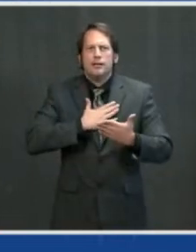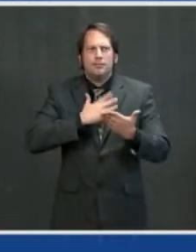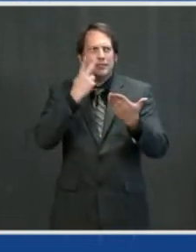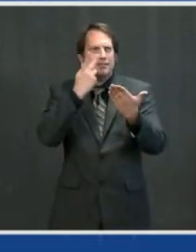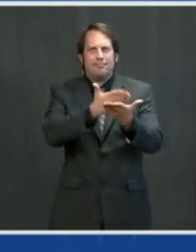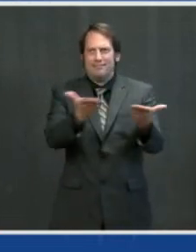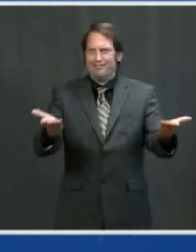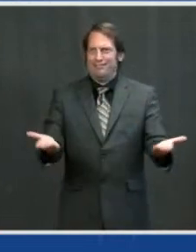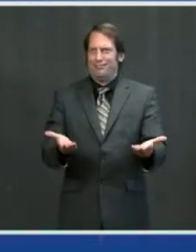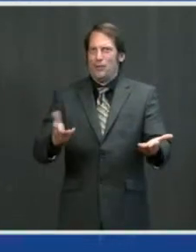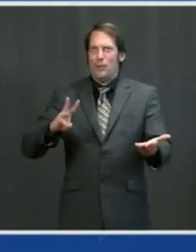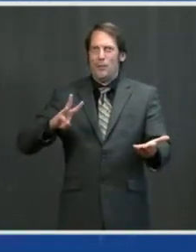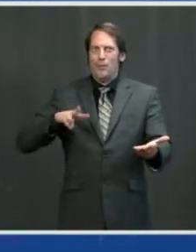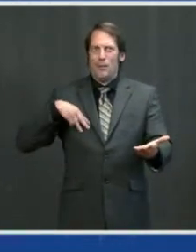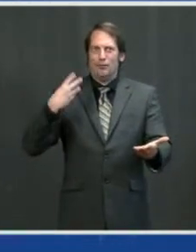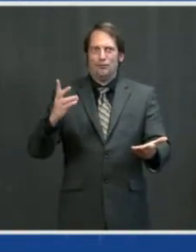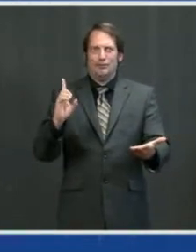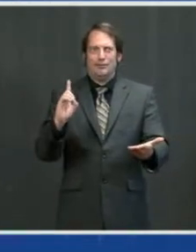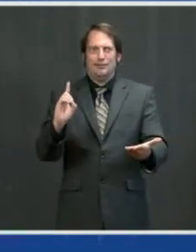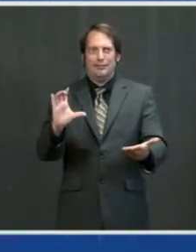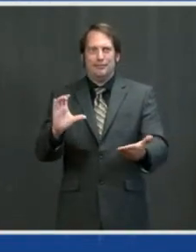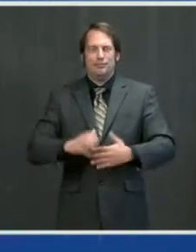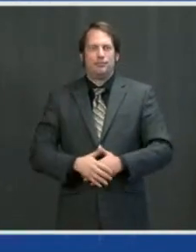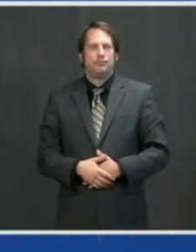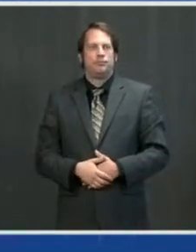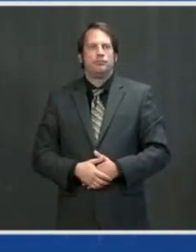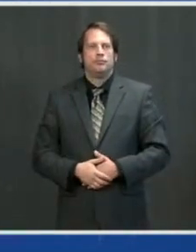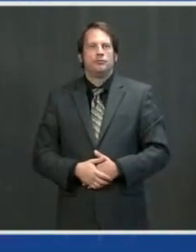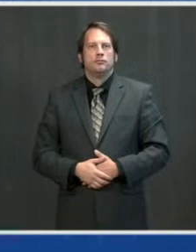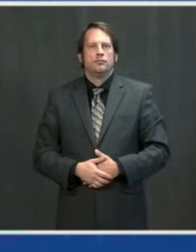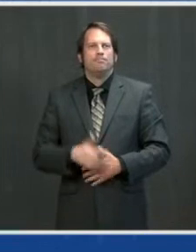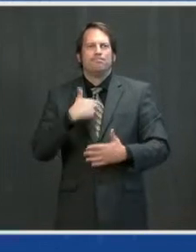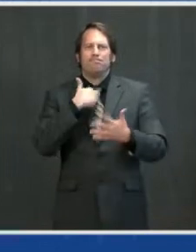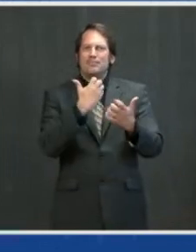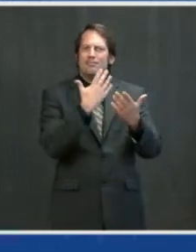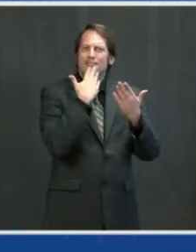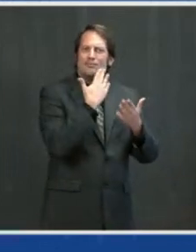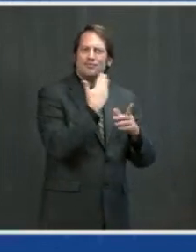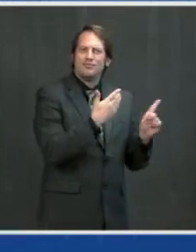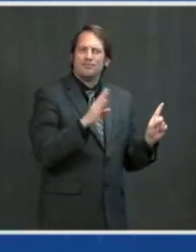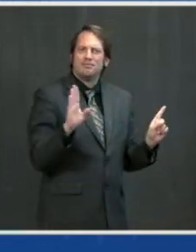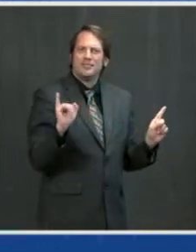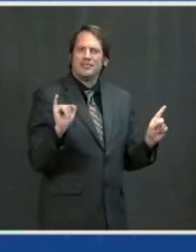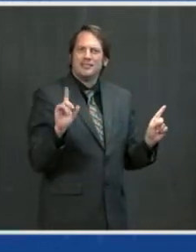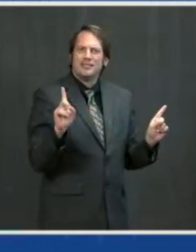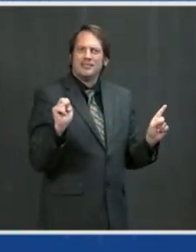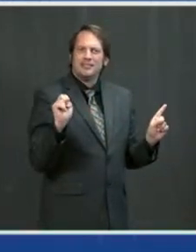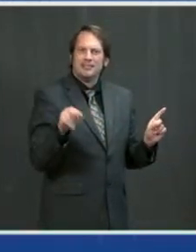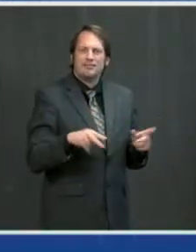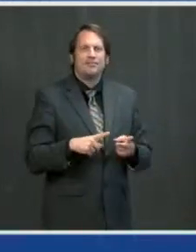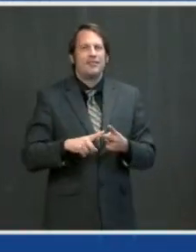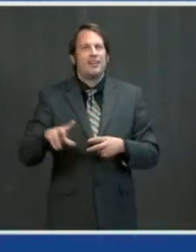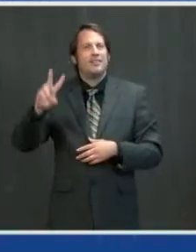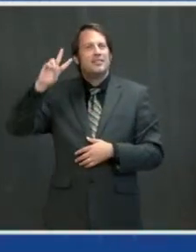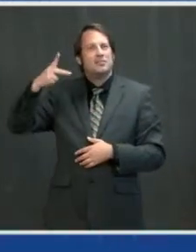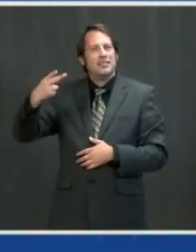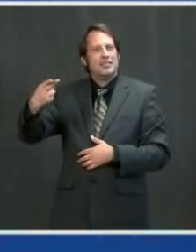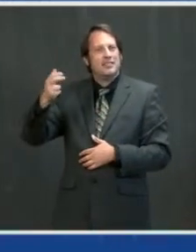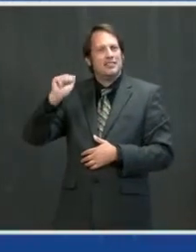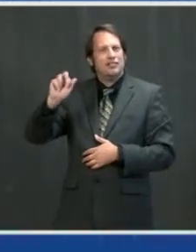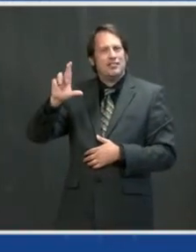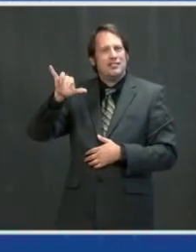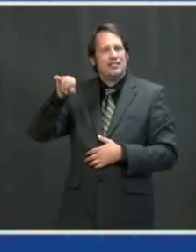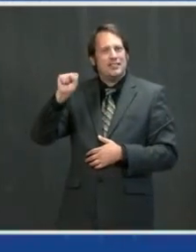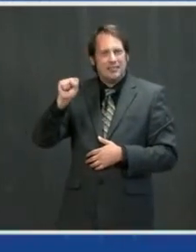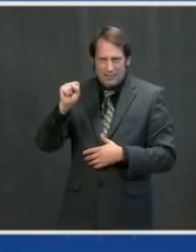I would like to thank President Biden and Vice President Harris, who have